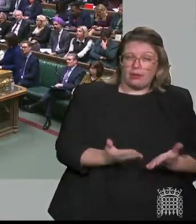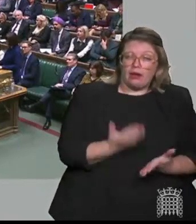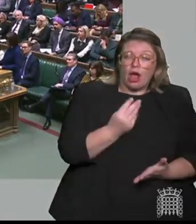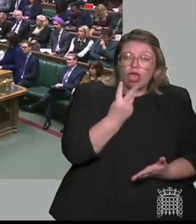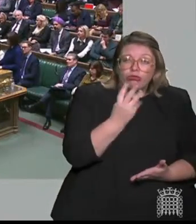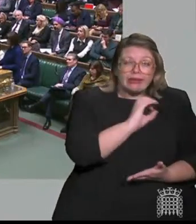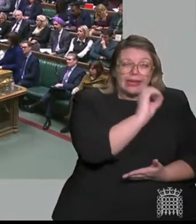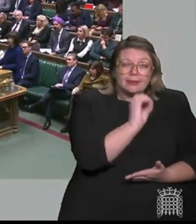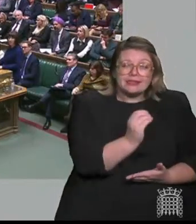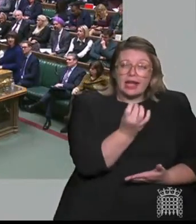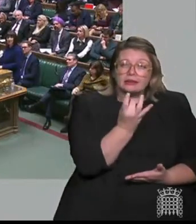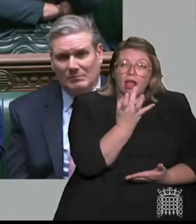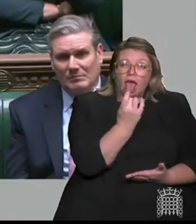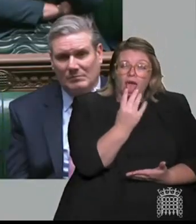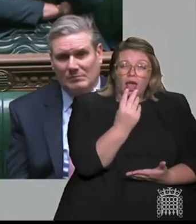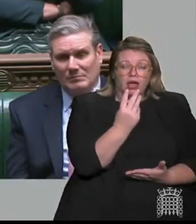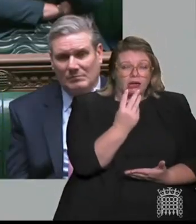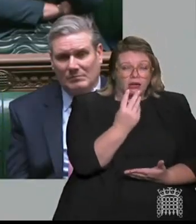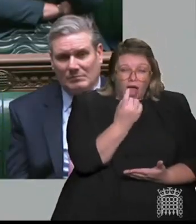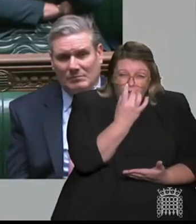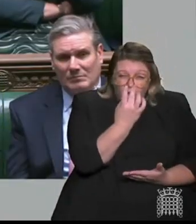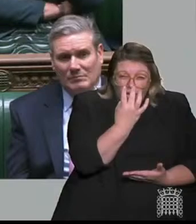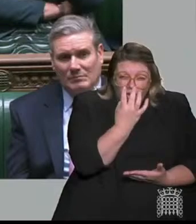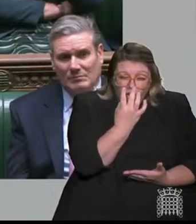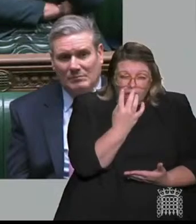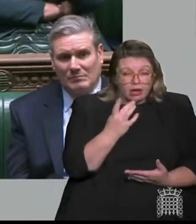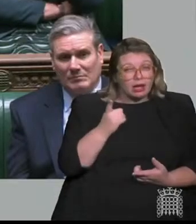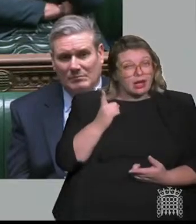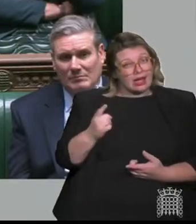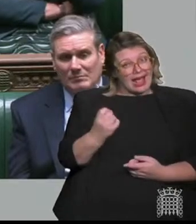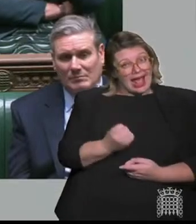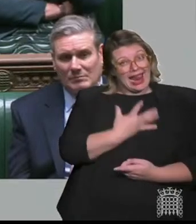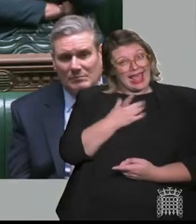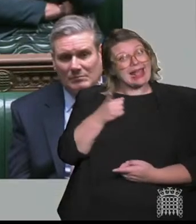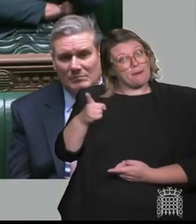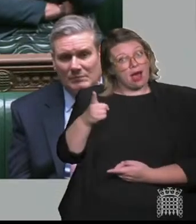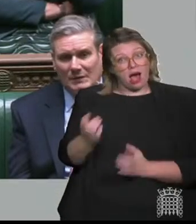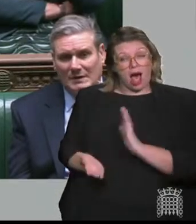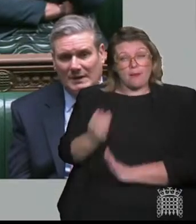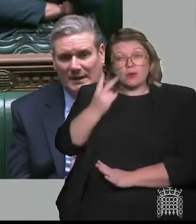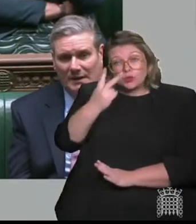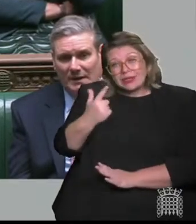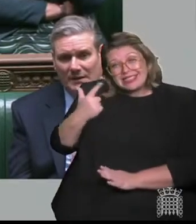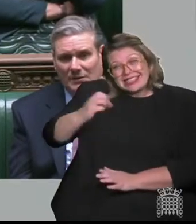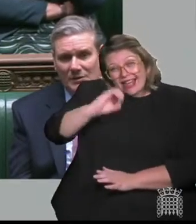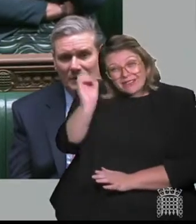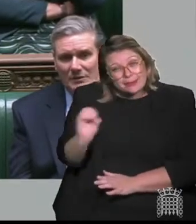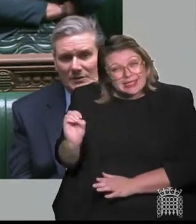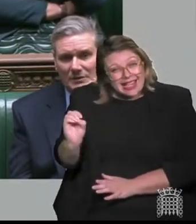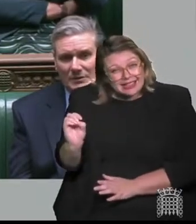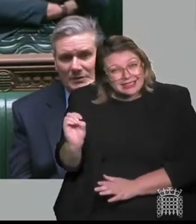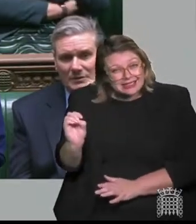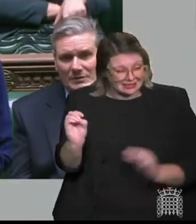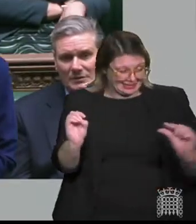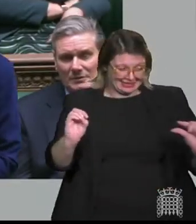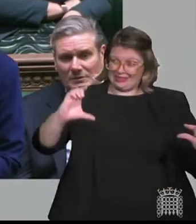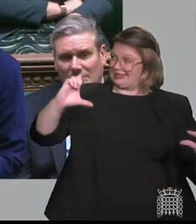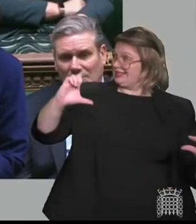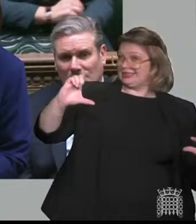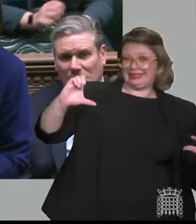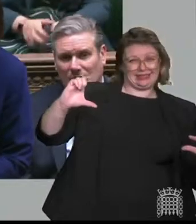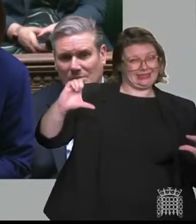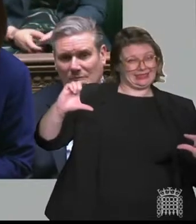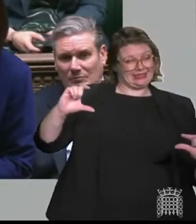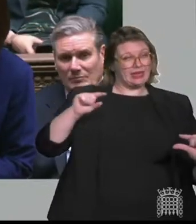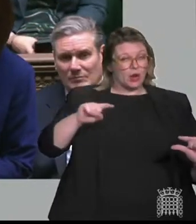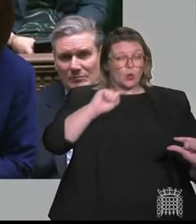13 years, compared to a 27% increase under the last Labour government, worth an additional £120